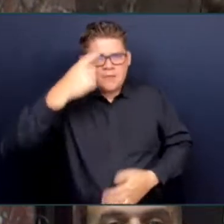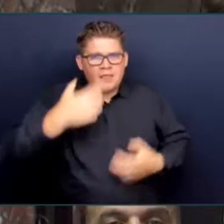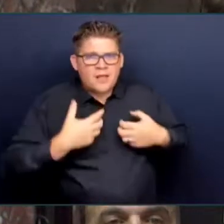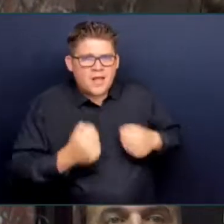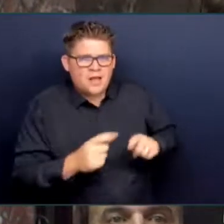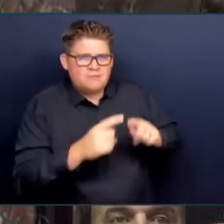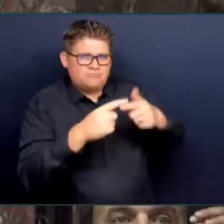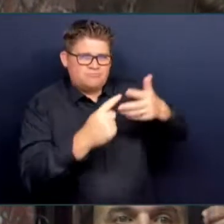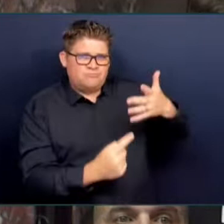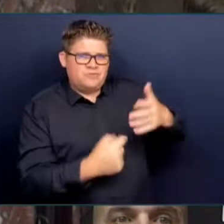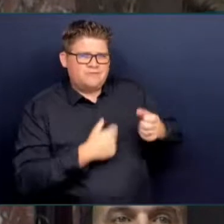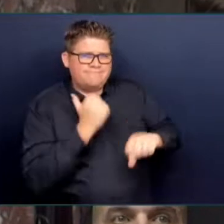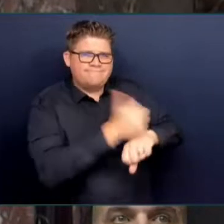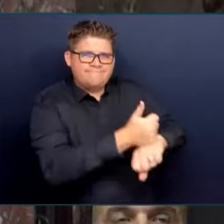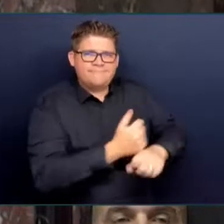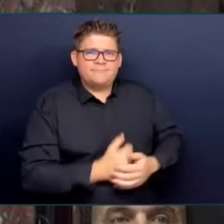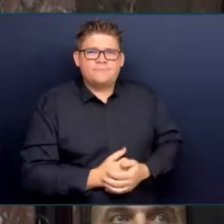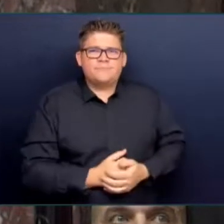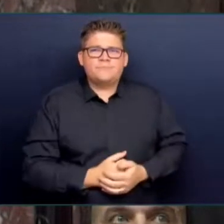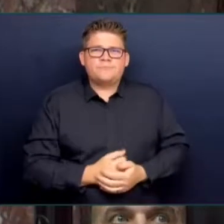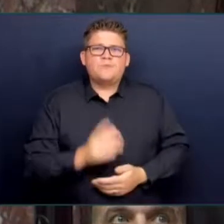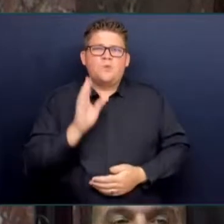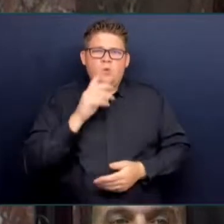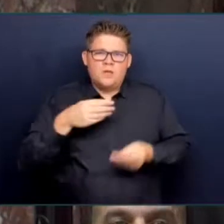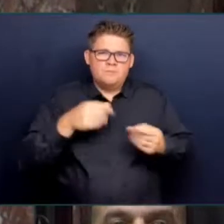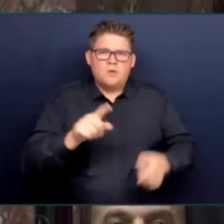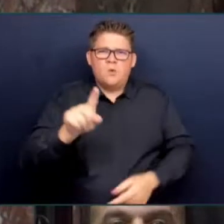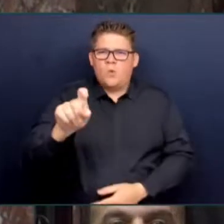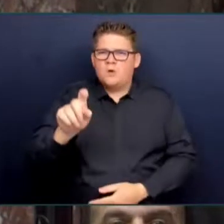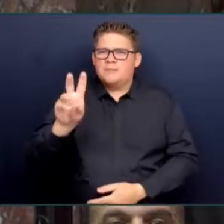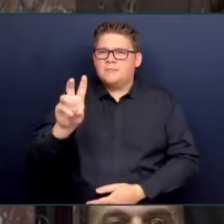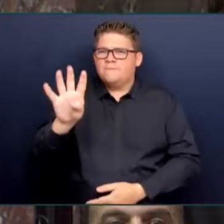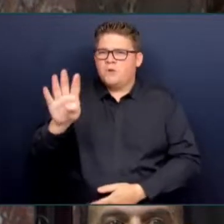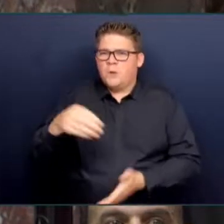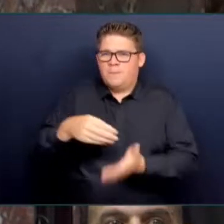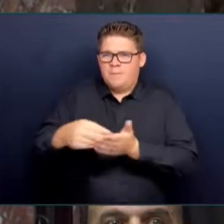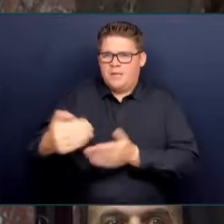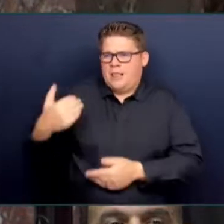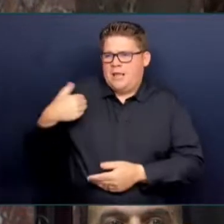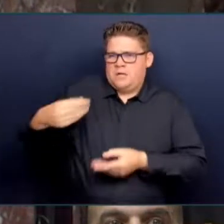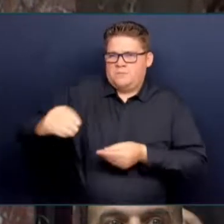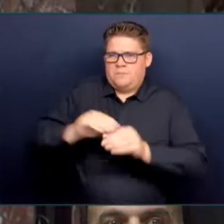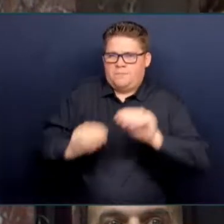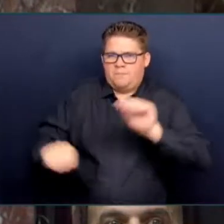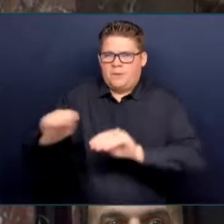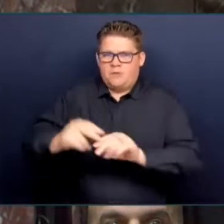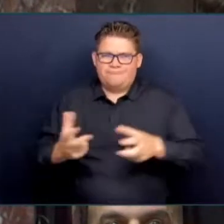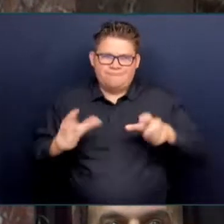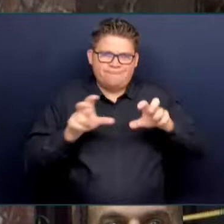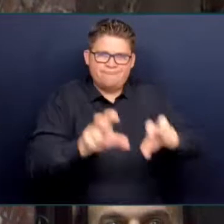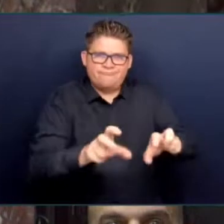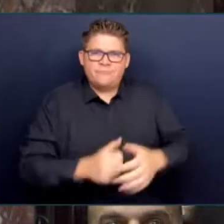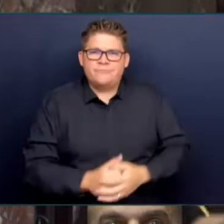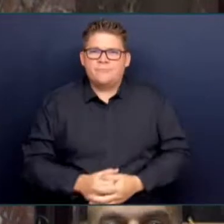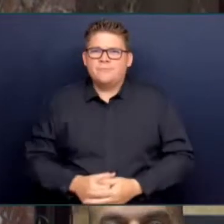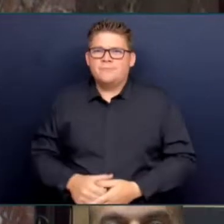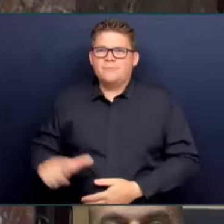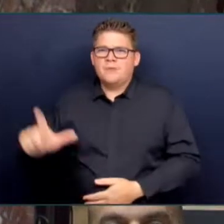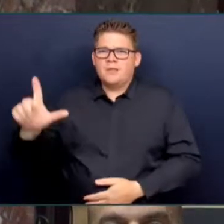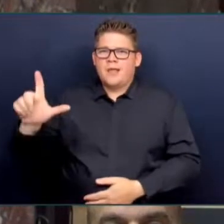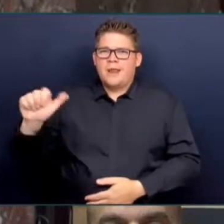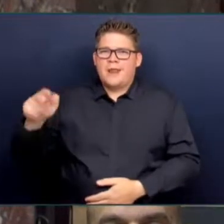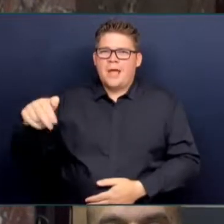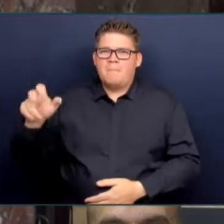in the last budget. Mr. Speaker, one of the key recommendations of the Lepard-Butler report was the need